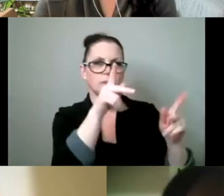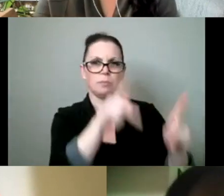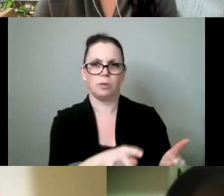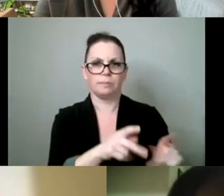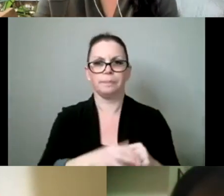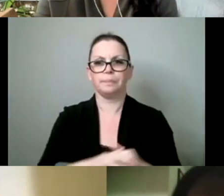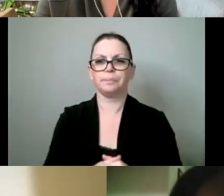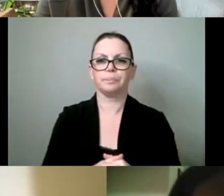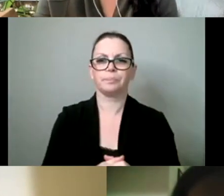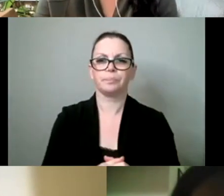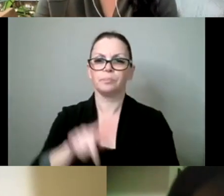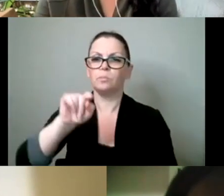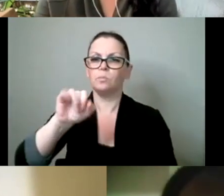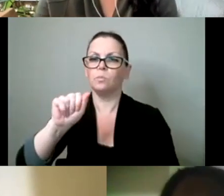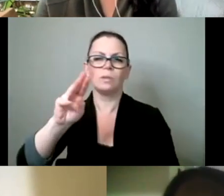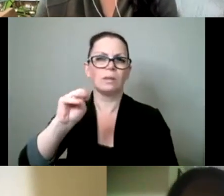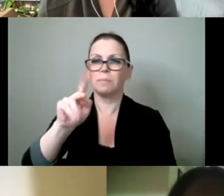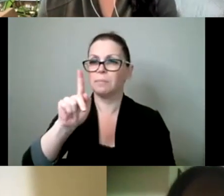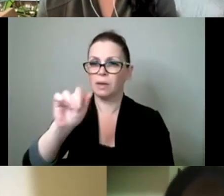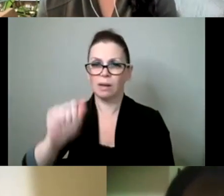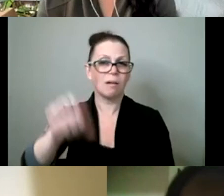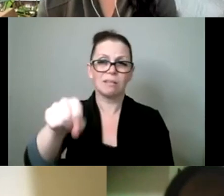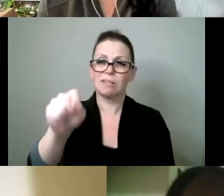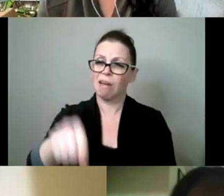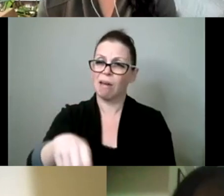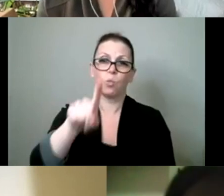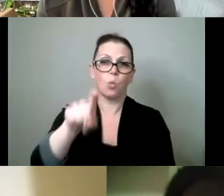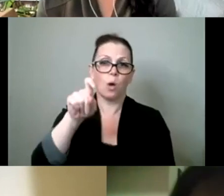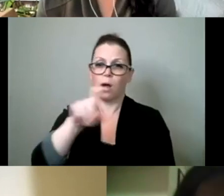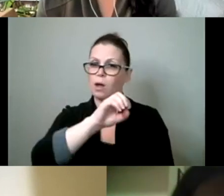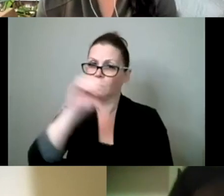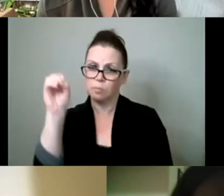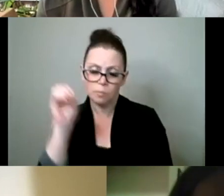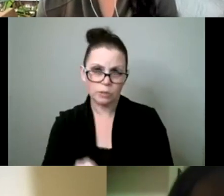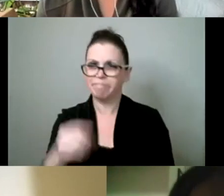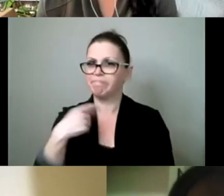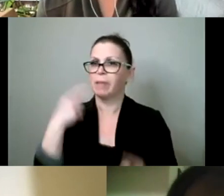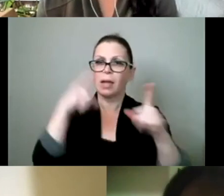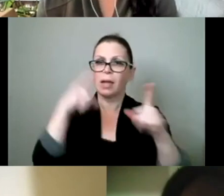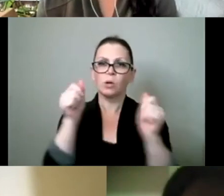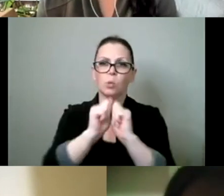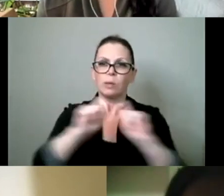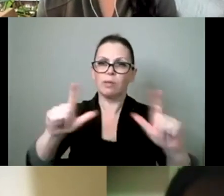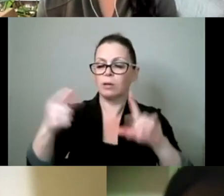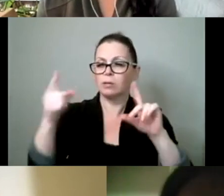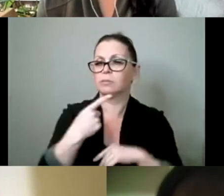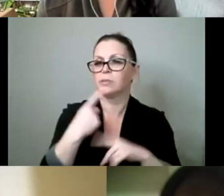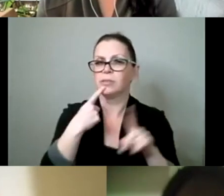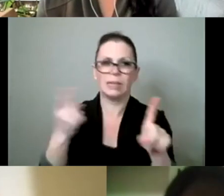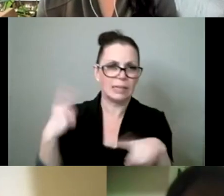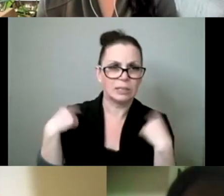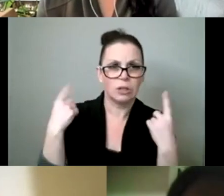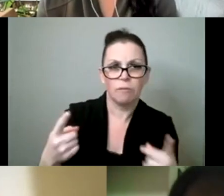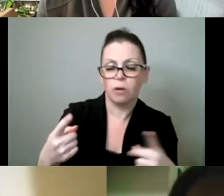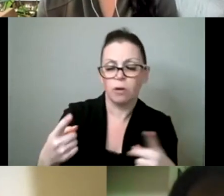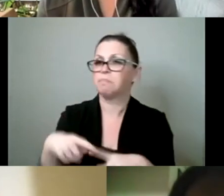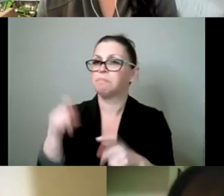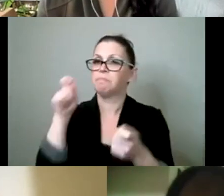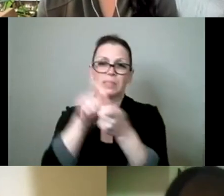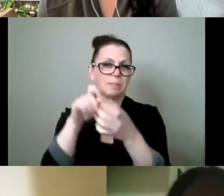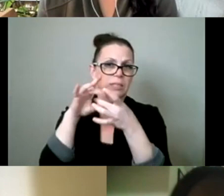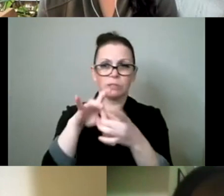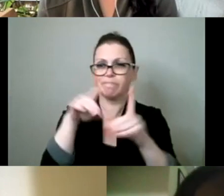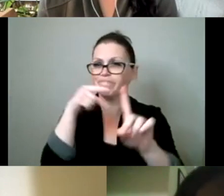Yeah, I 100% agree with what everyone said, in particular with Nasreen. They resonate with